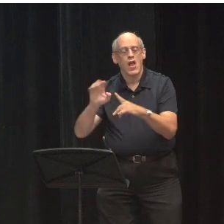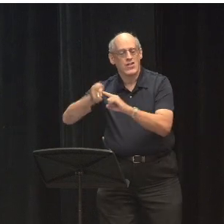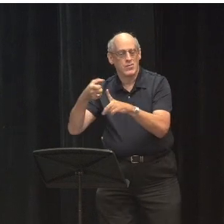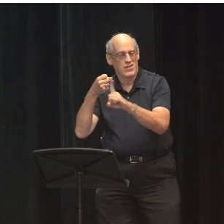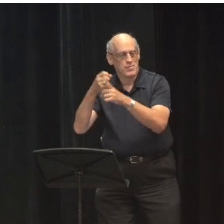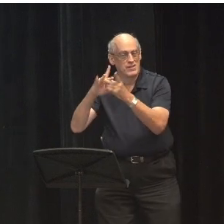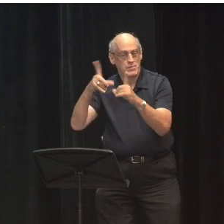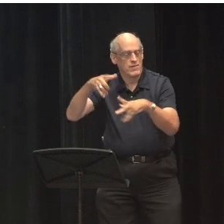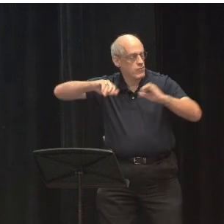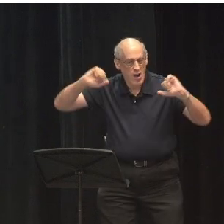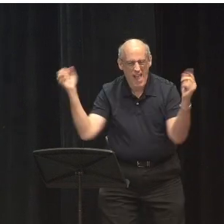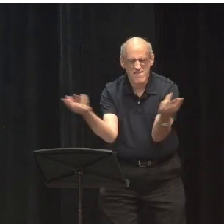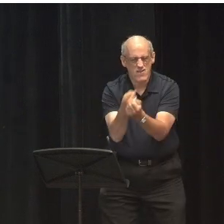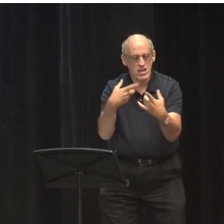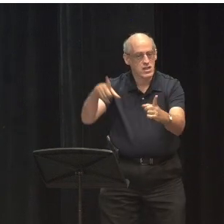whole project.